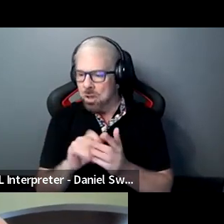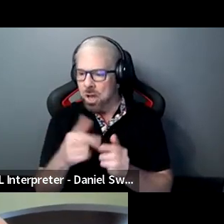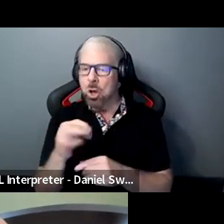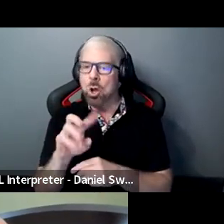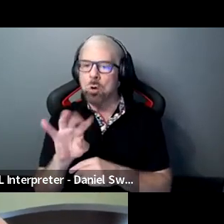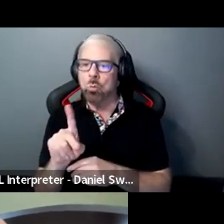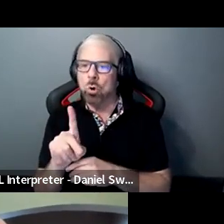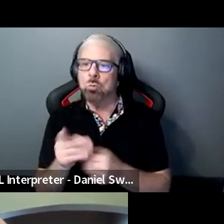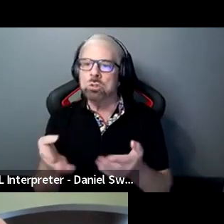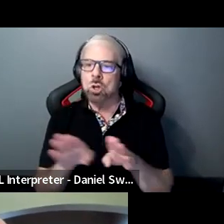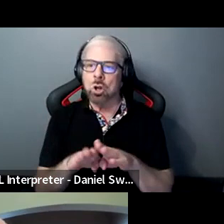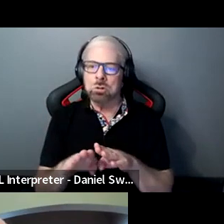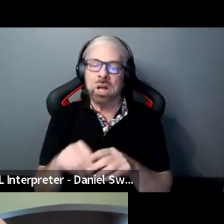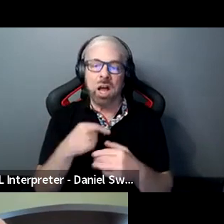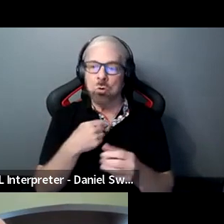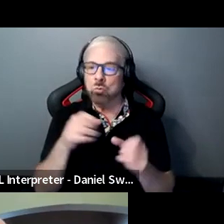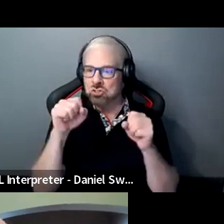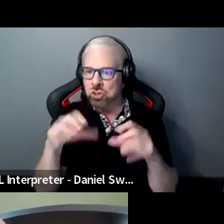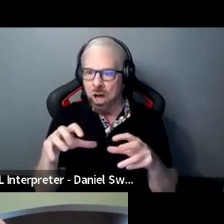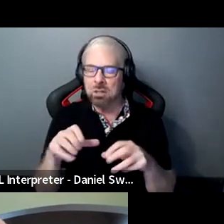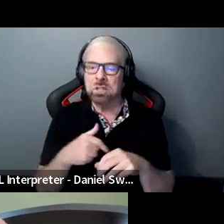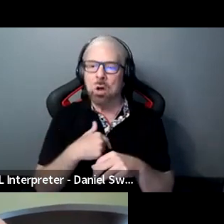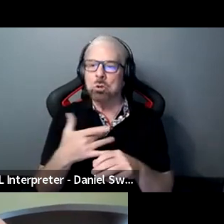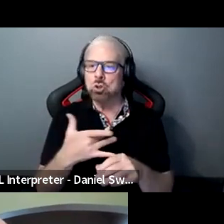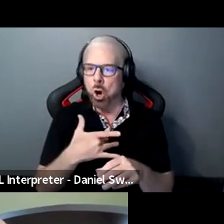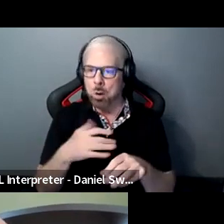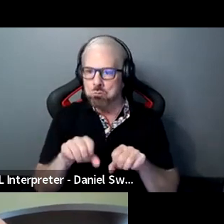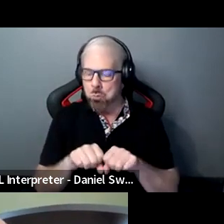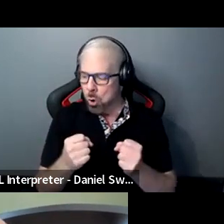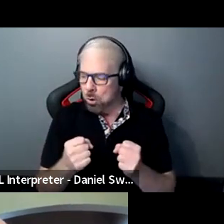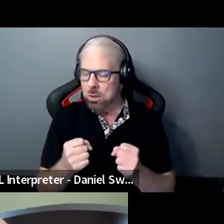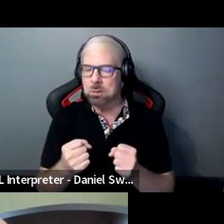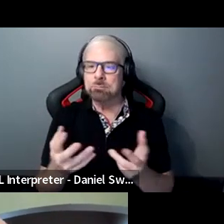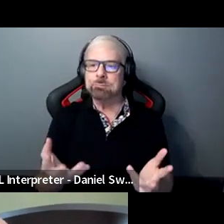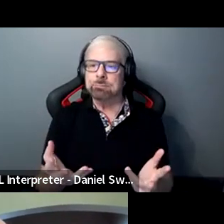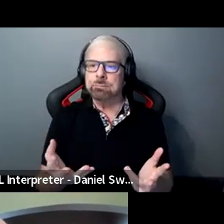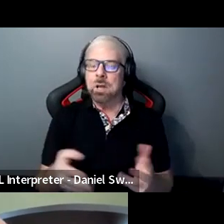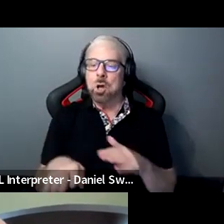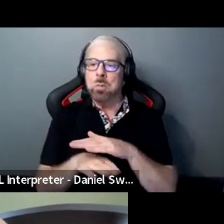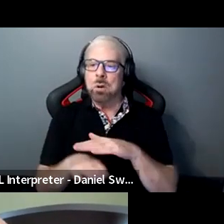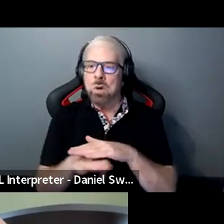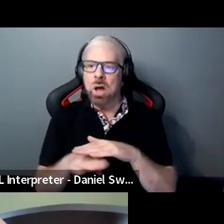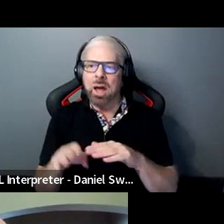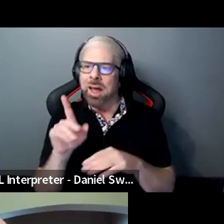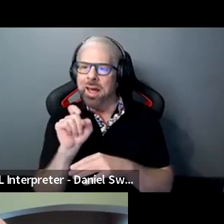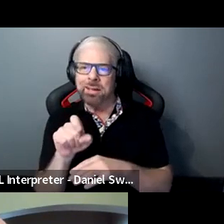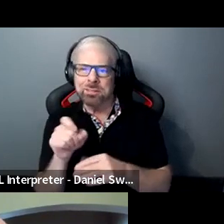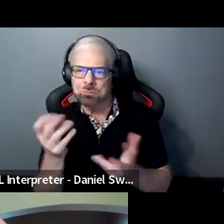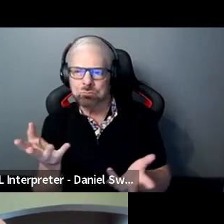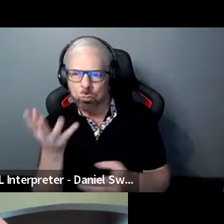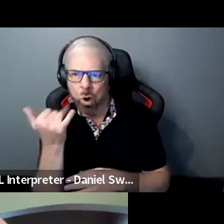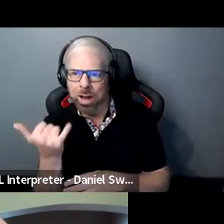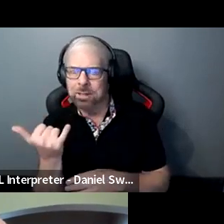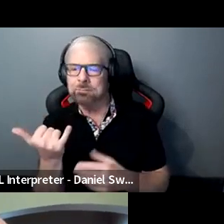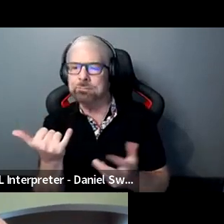I was just stunned. I was heartbroken. And then basically I asked the question of why.